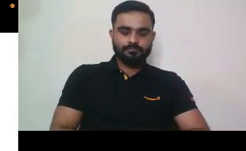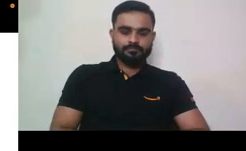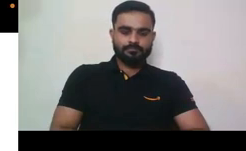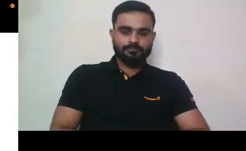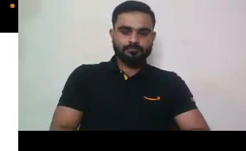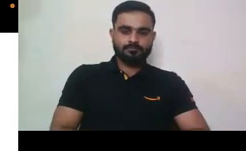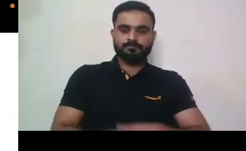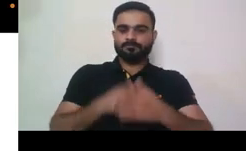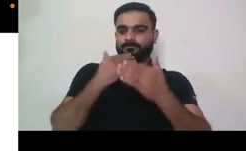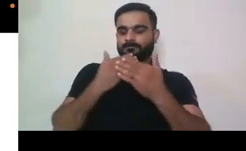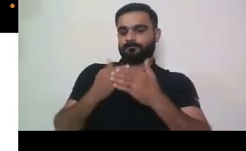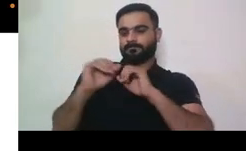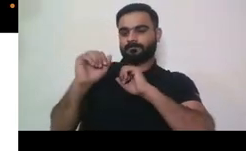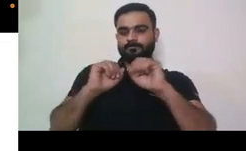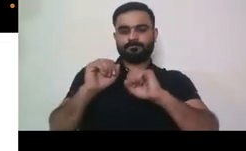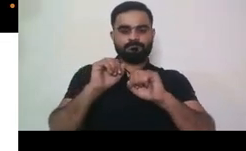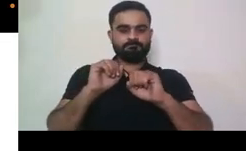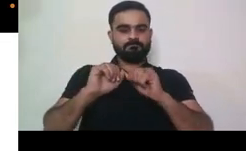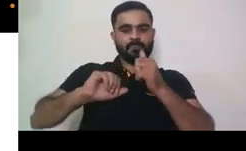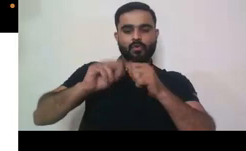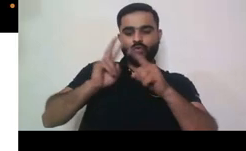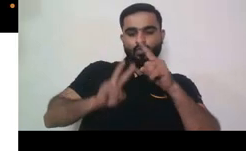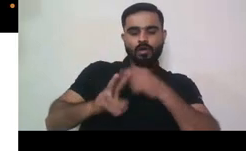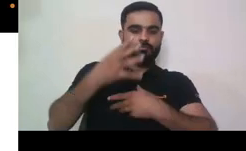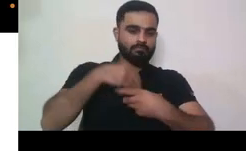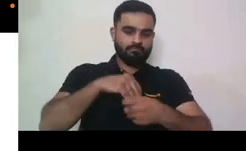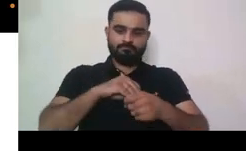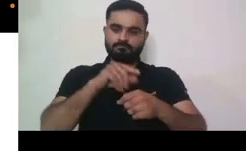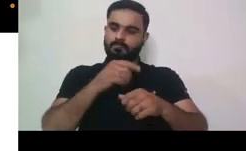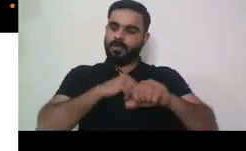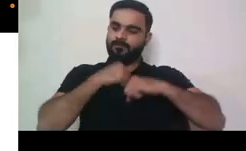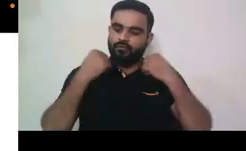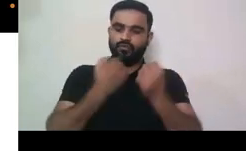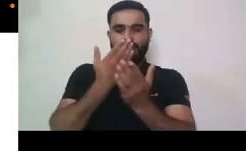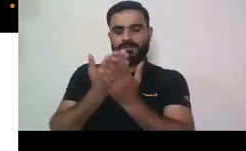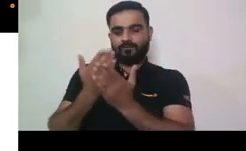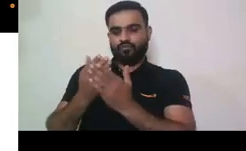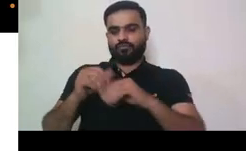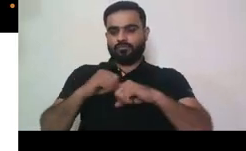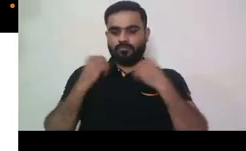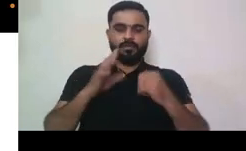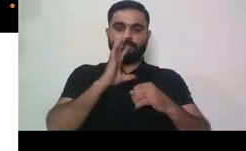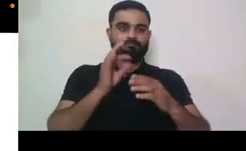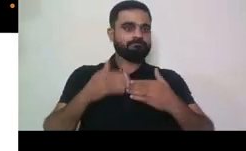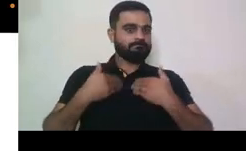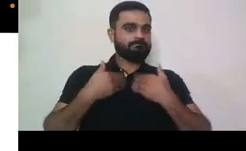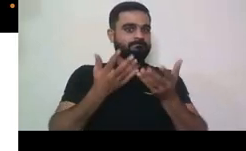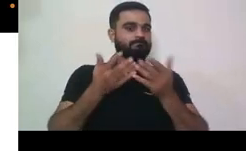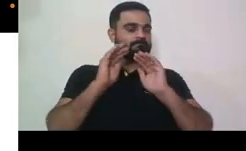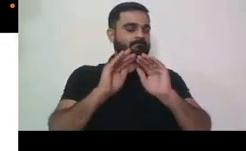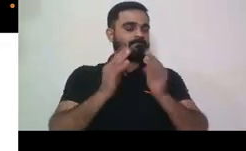Thank you all for your valuable contribution to this activity and participating so actively. I really appreciate your